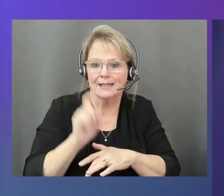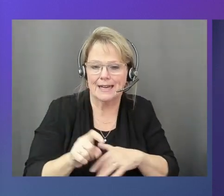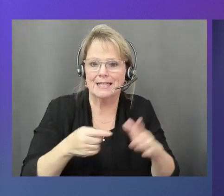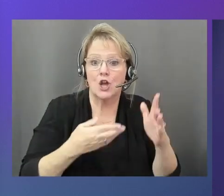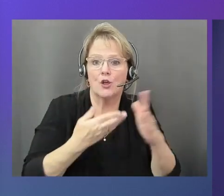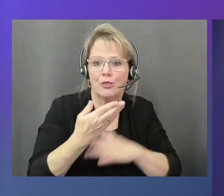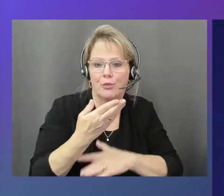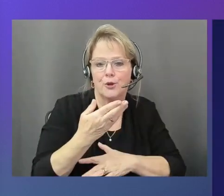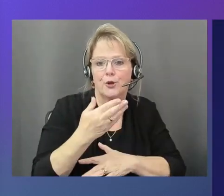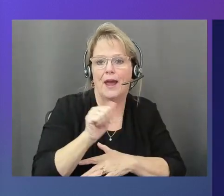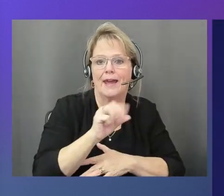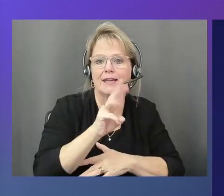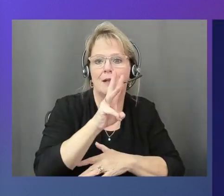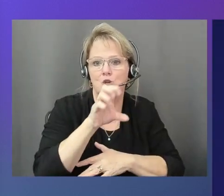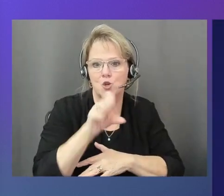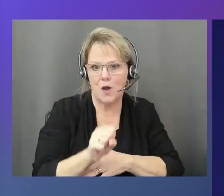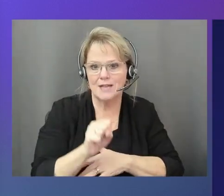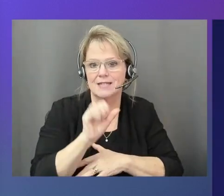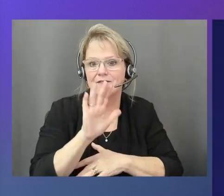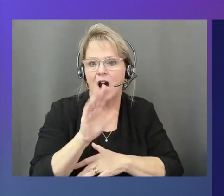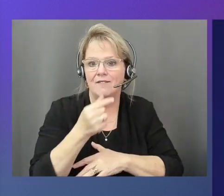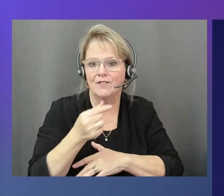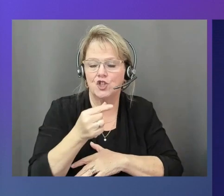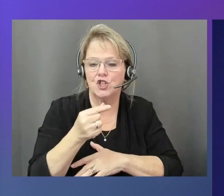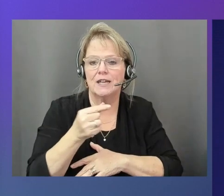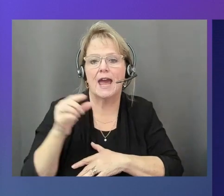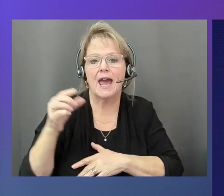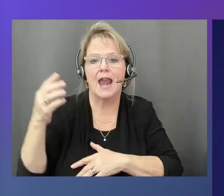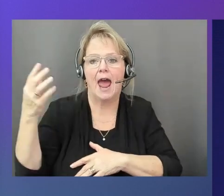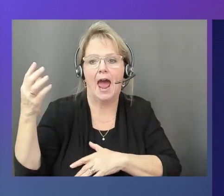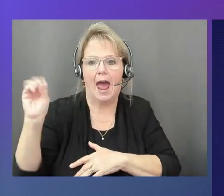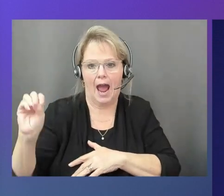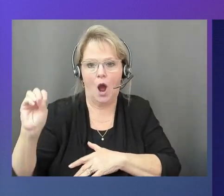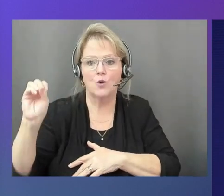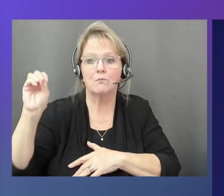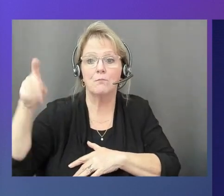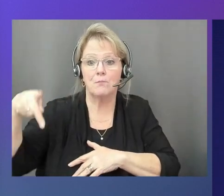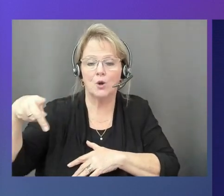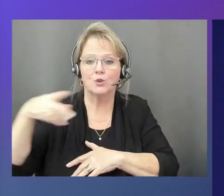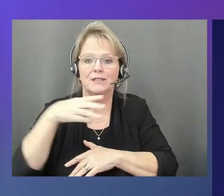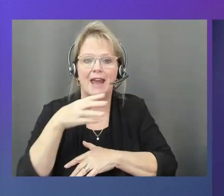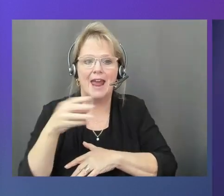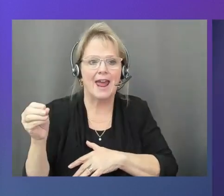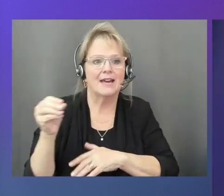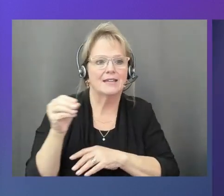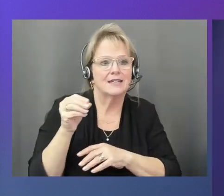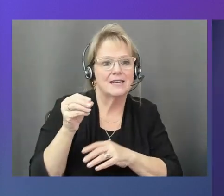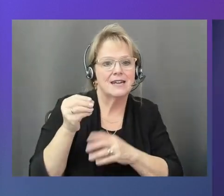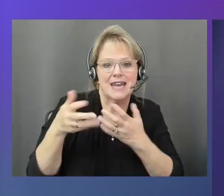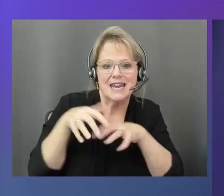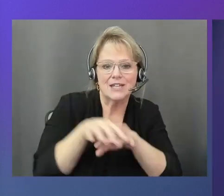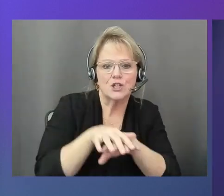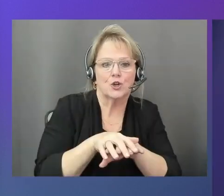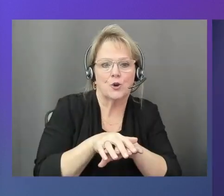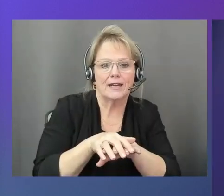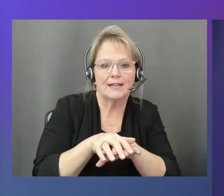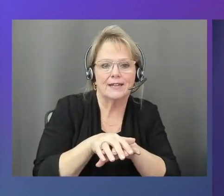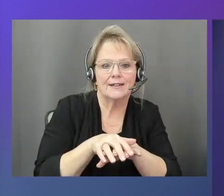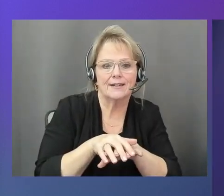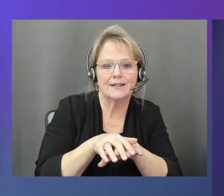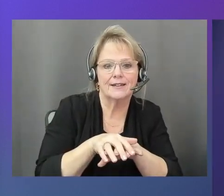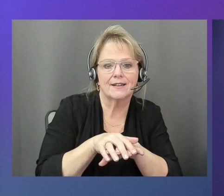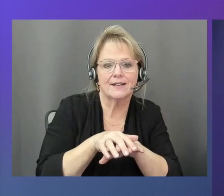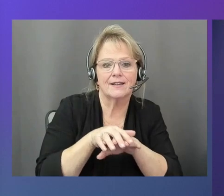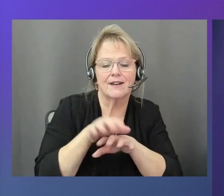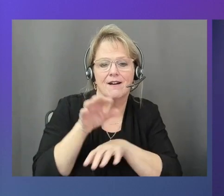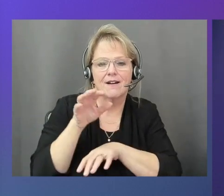AWS Outposts, and programs like Integrated Private Wireless. Yeah, I think that was really interesting. As you go to concerts